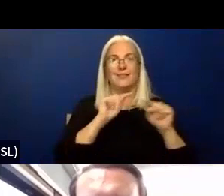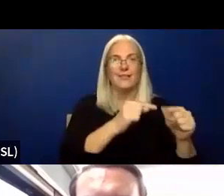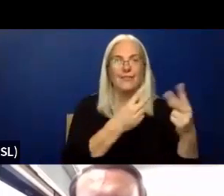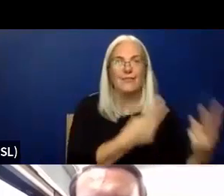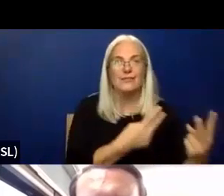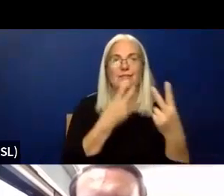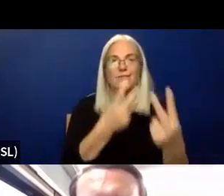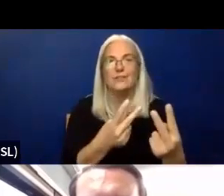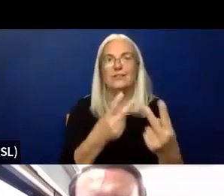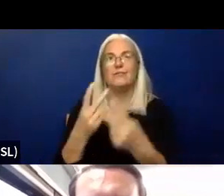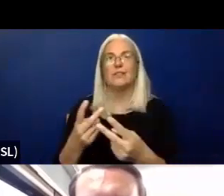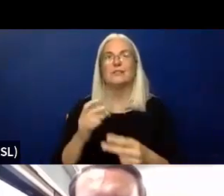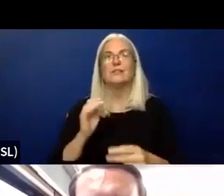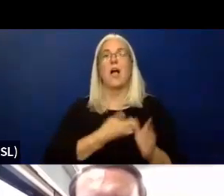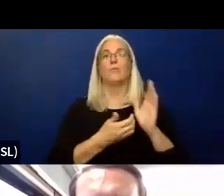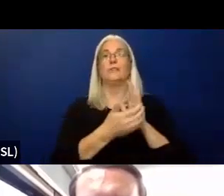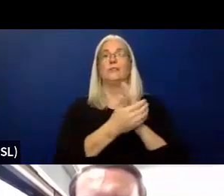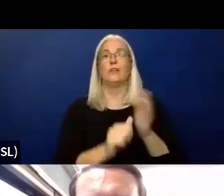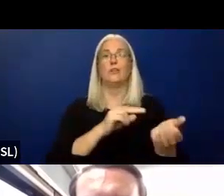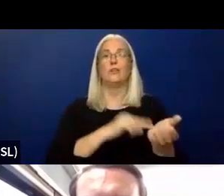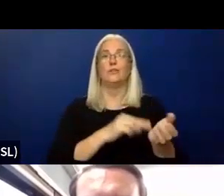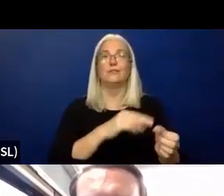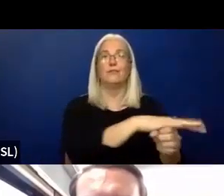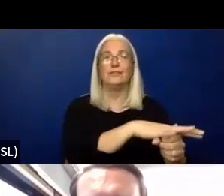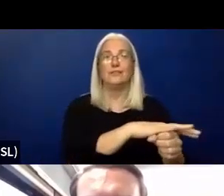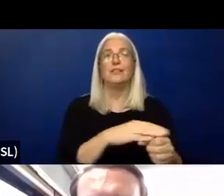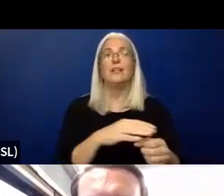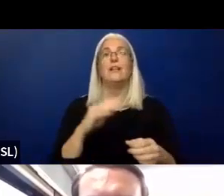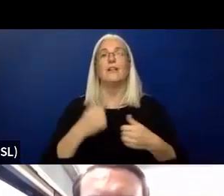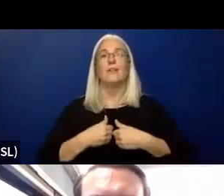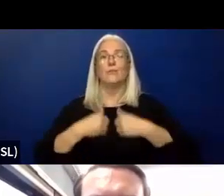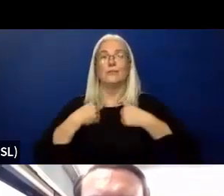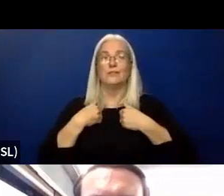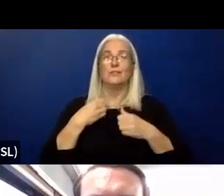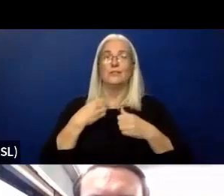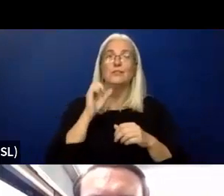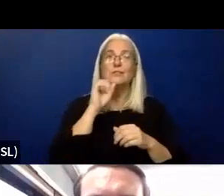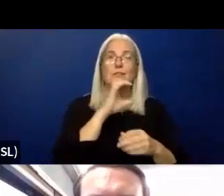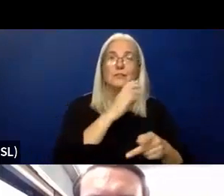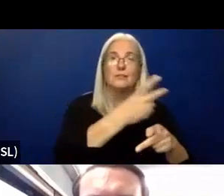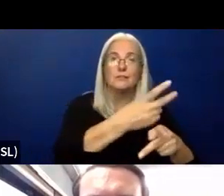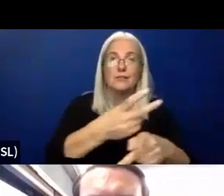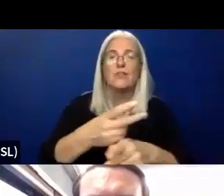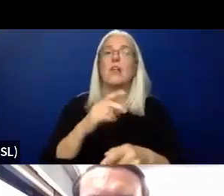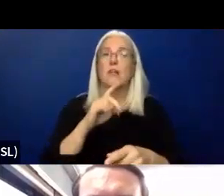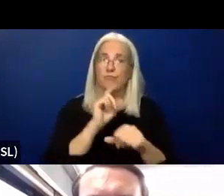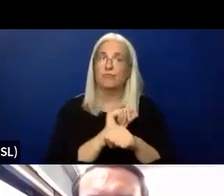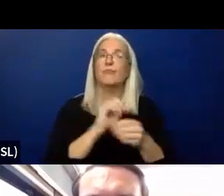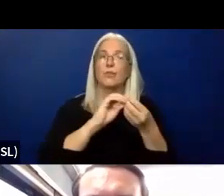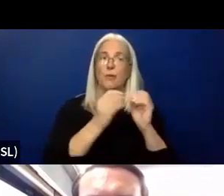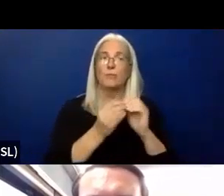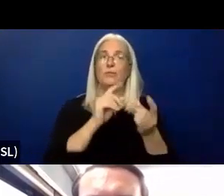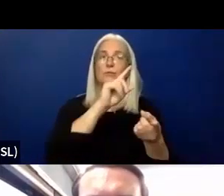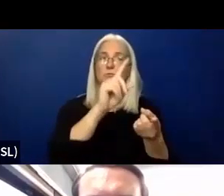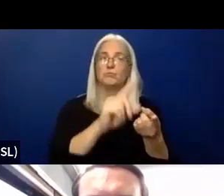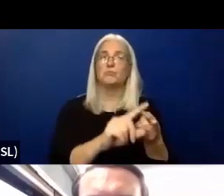residential care facilities are definitely on the downward trend for cases. In fact, we've seen a significantly decreased